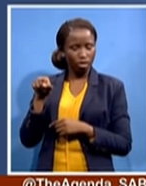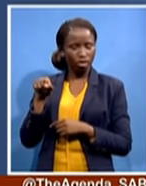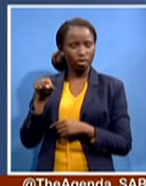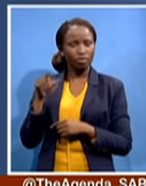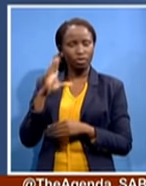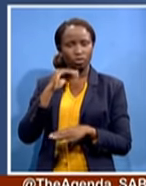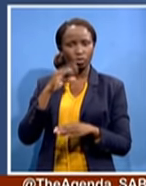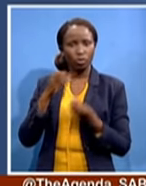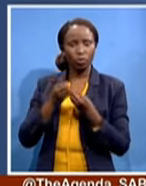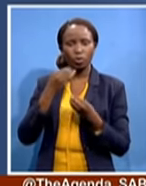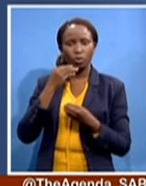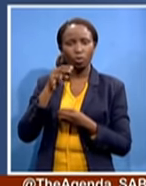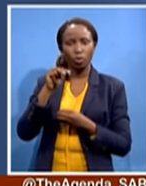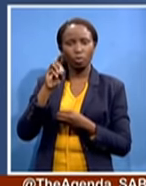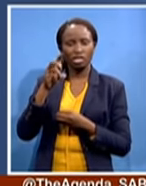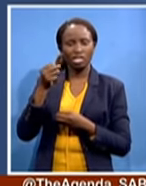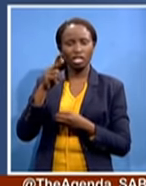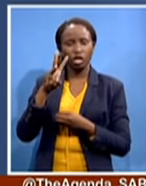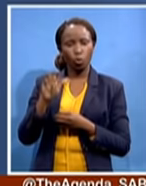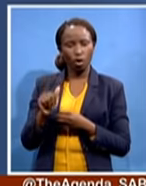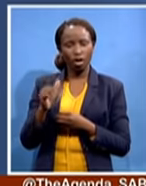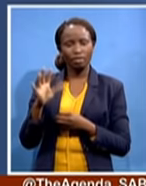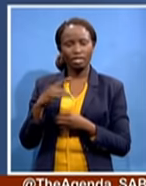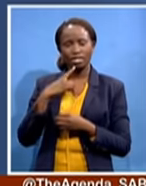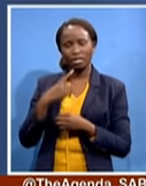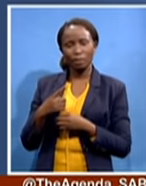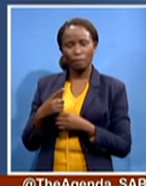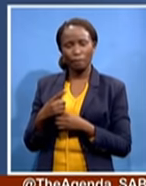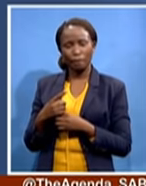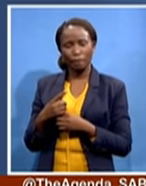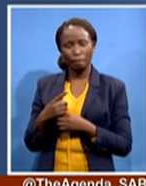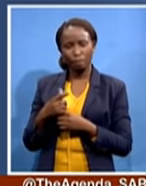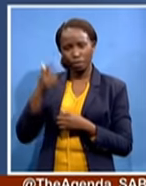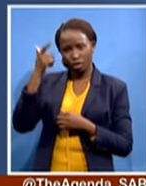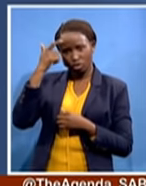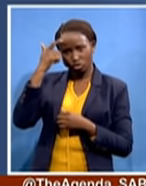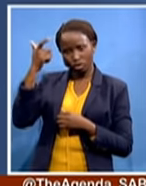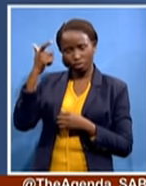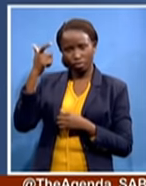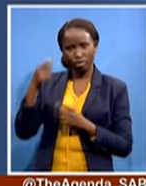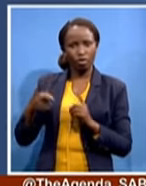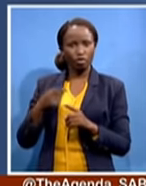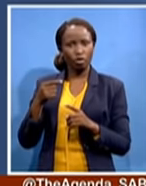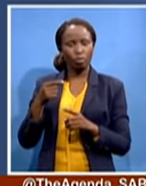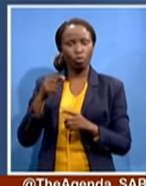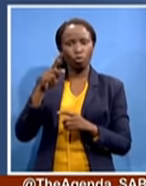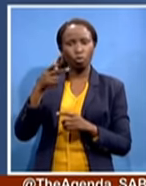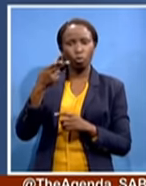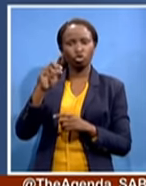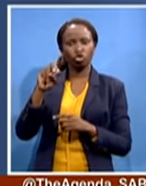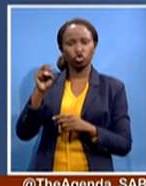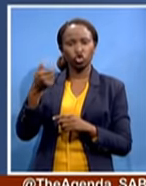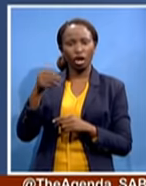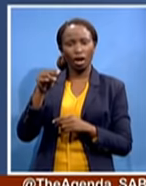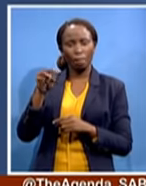that a chief at Zwemba in Kutama has requested the former